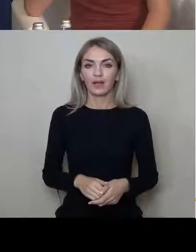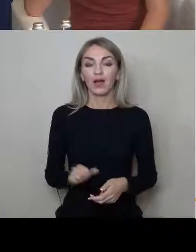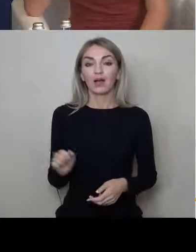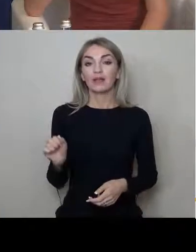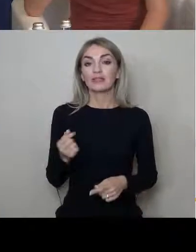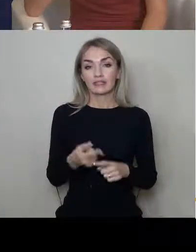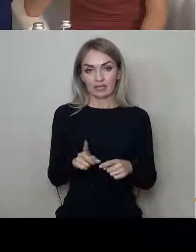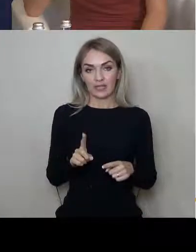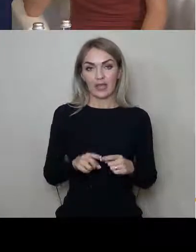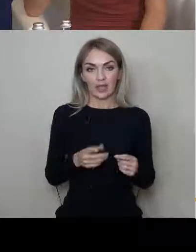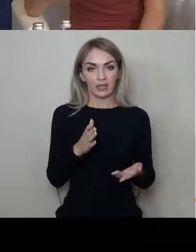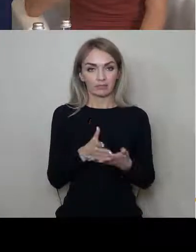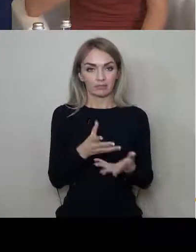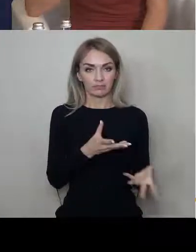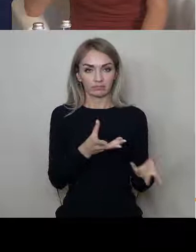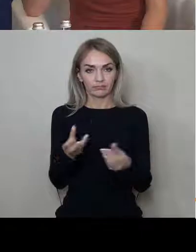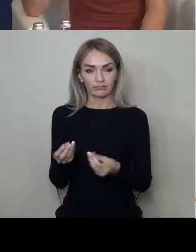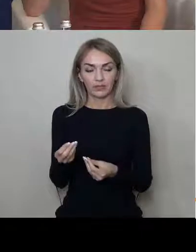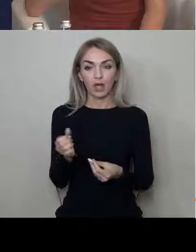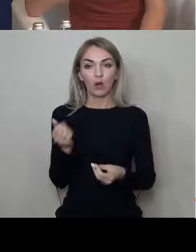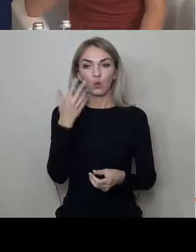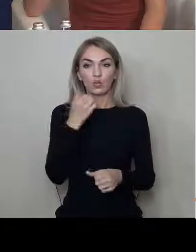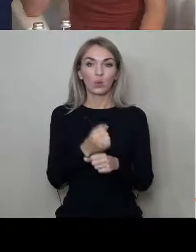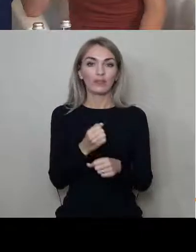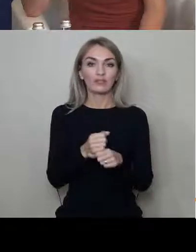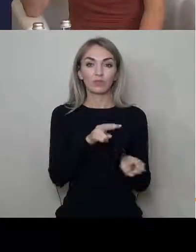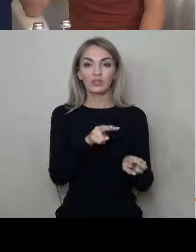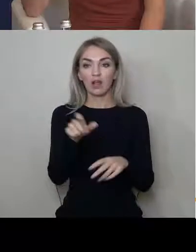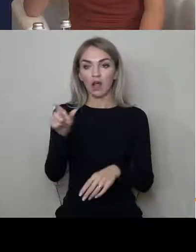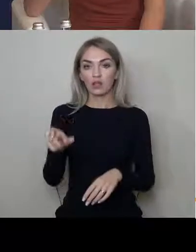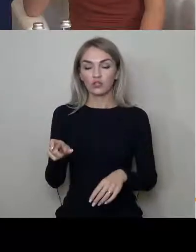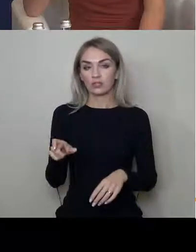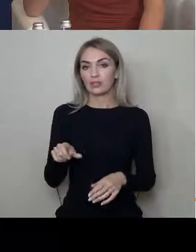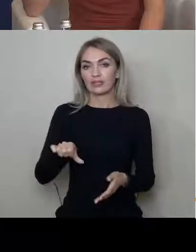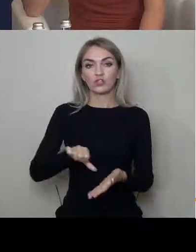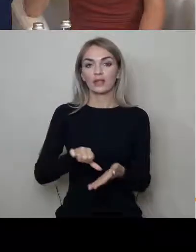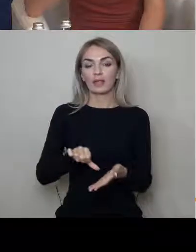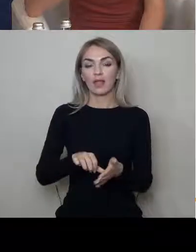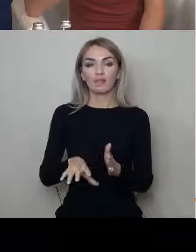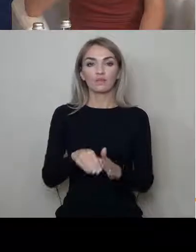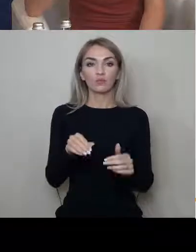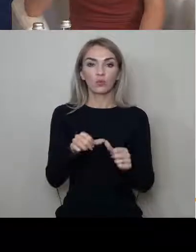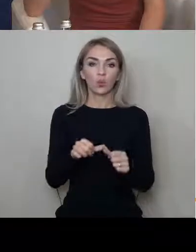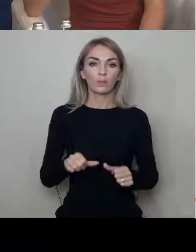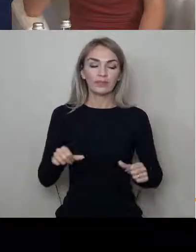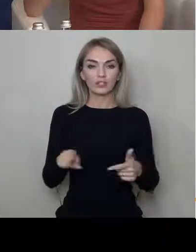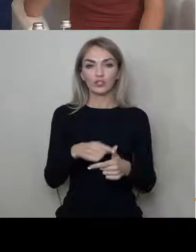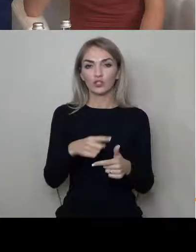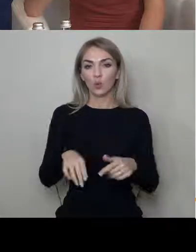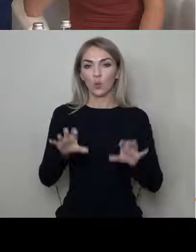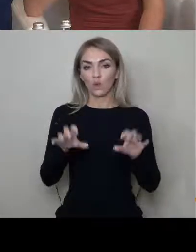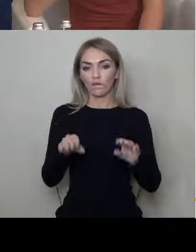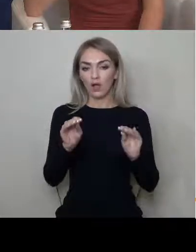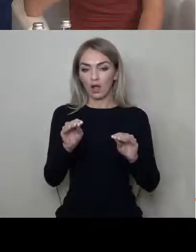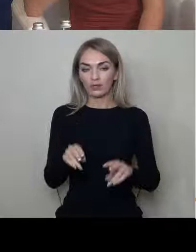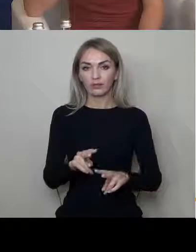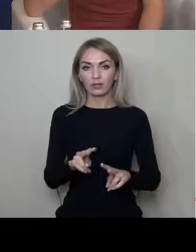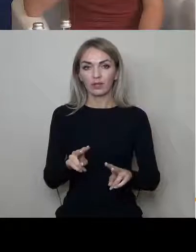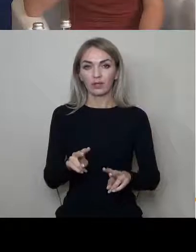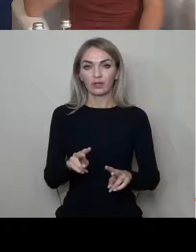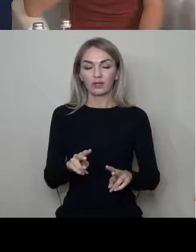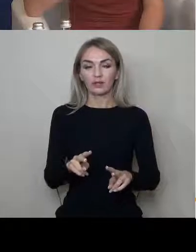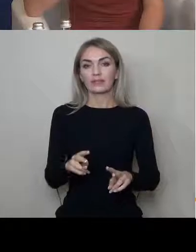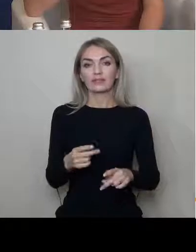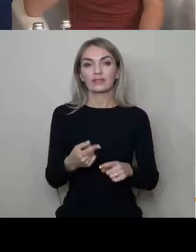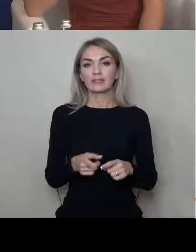effective. But if that's an NGO representative who says something similar, the member of the election commission or the head of the commission